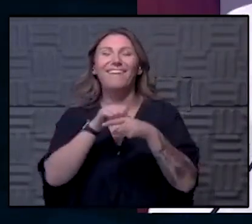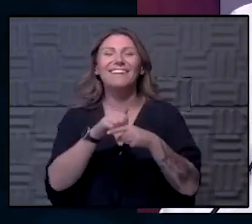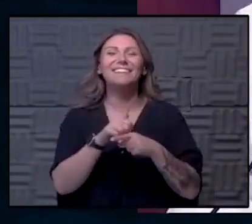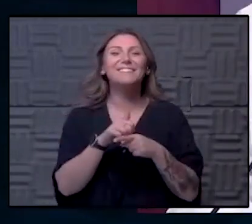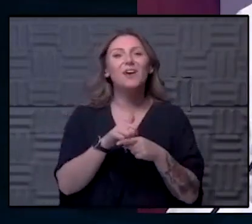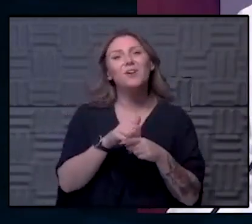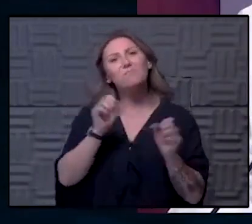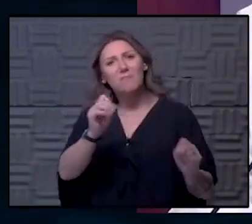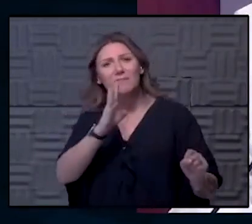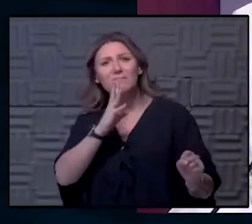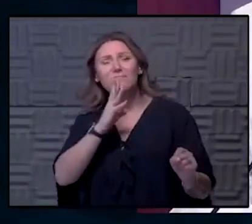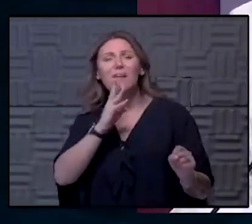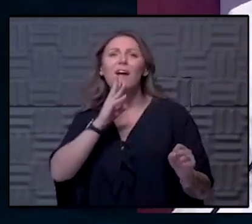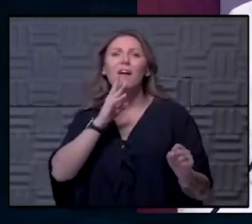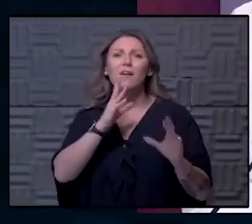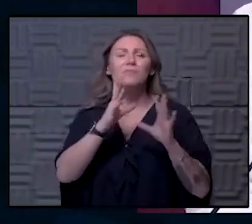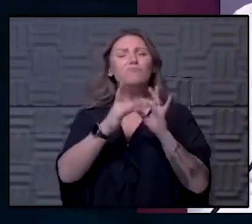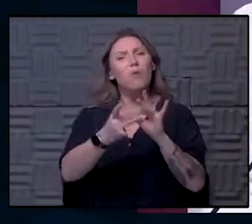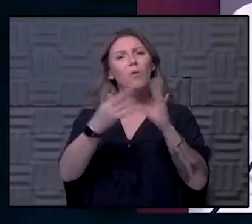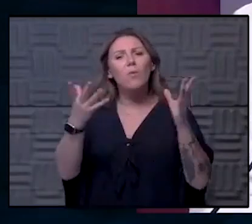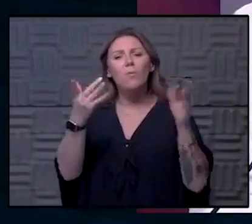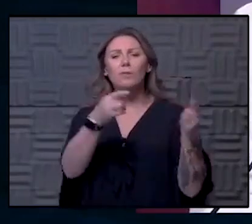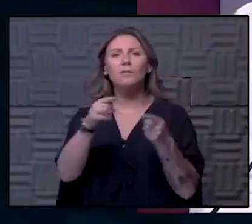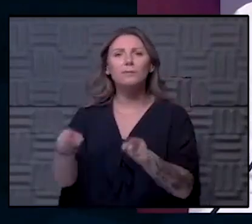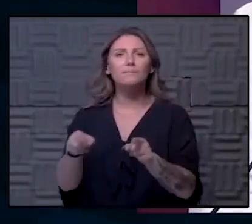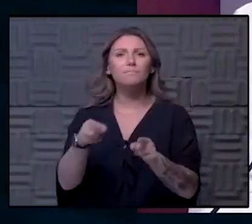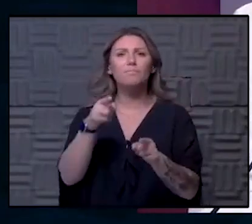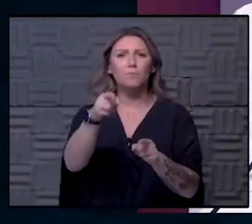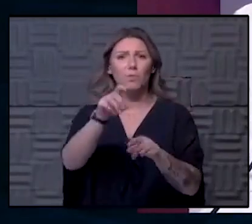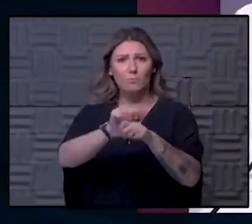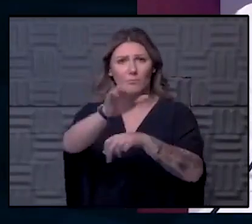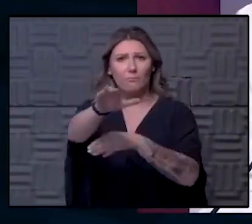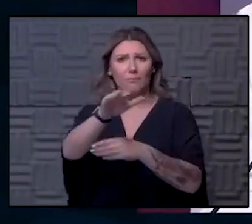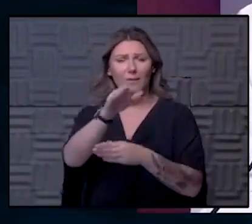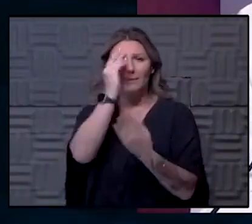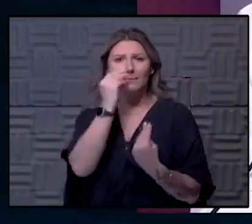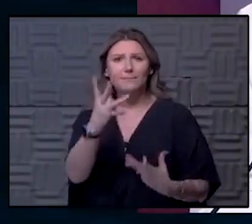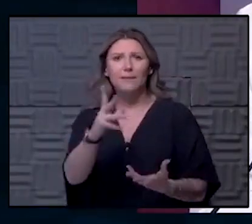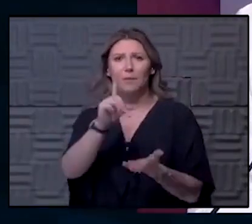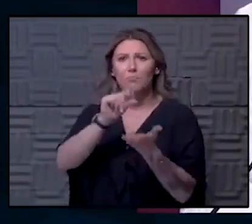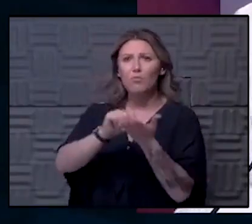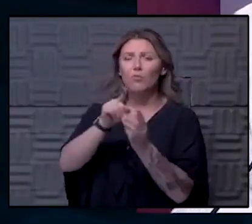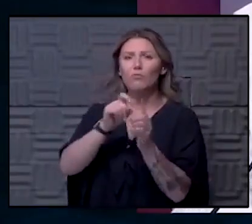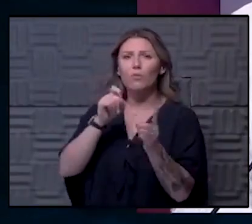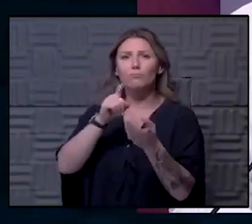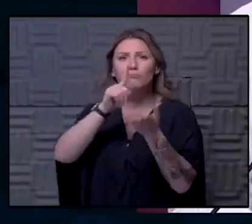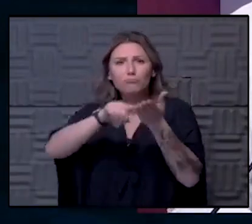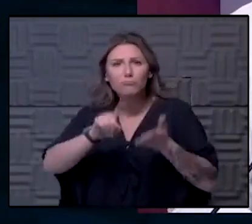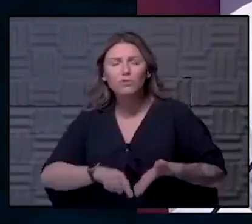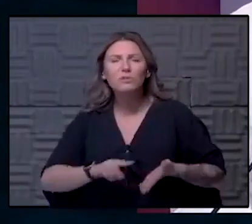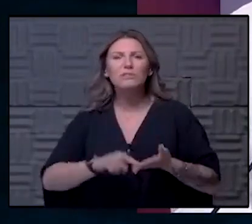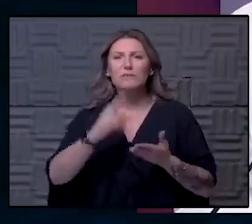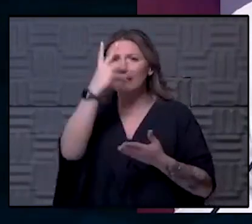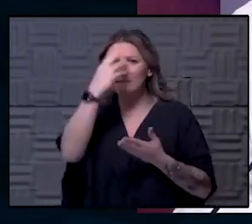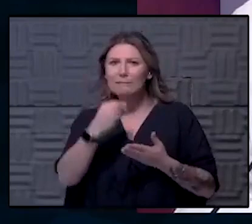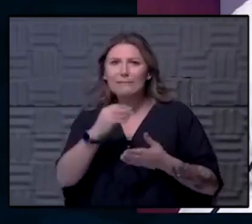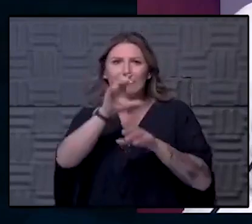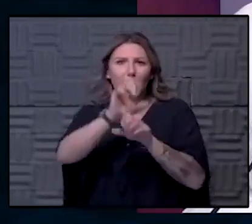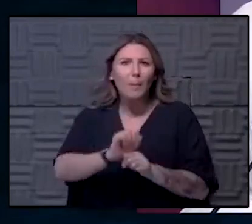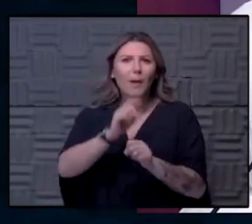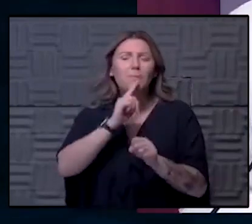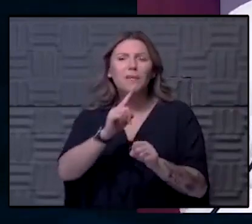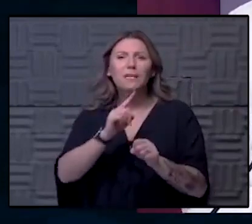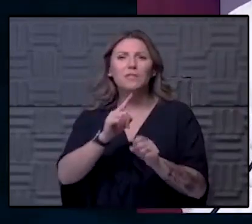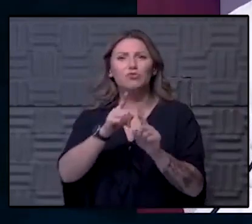what's going on out there. When you were last on, you had submitted some data on publishing from research around sleep habits of folks during the front lines